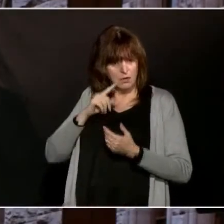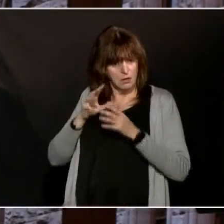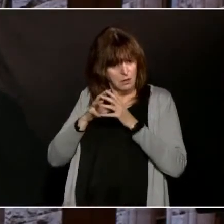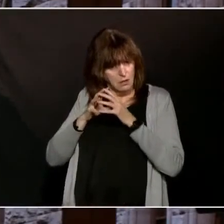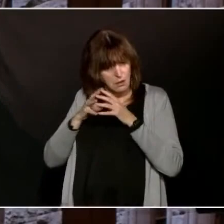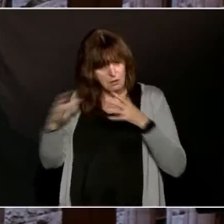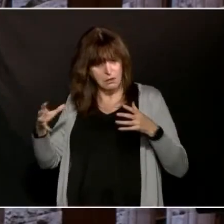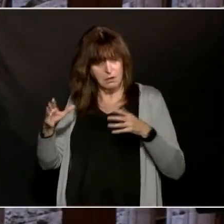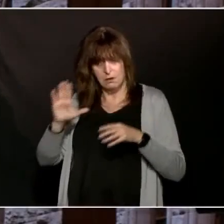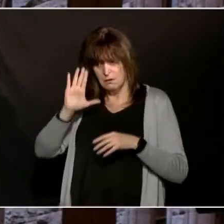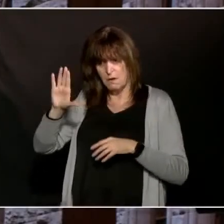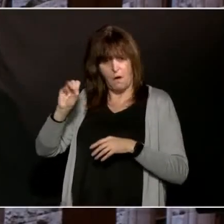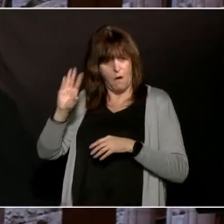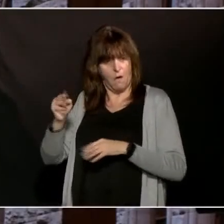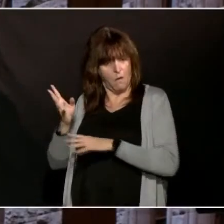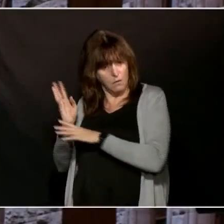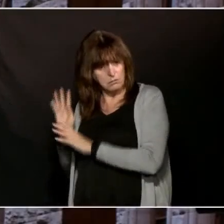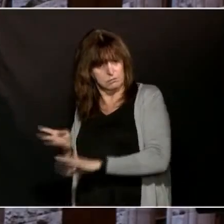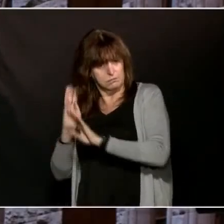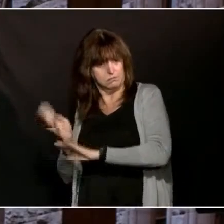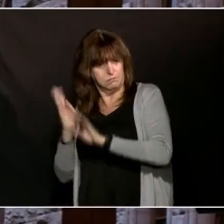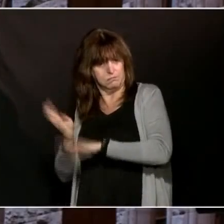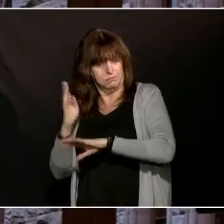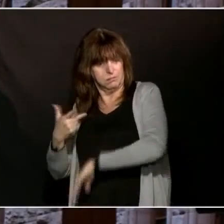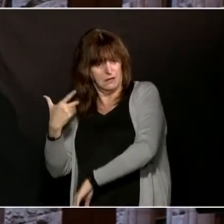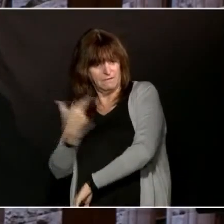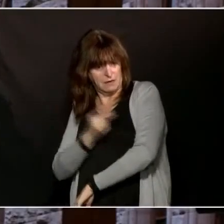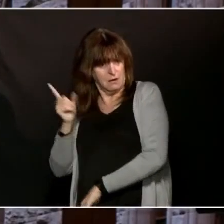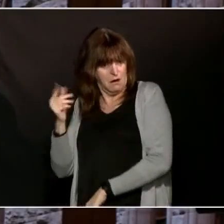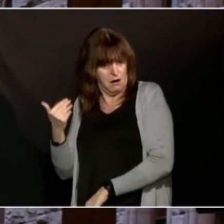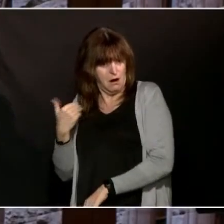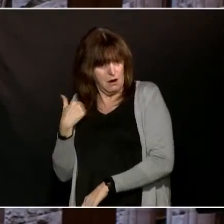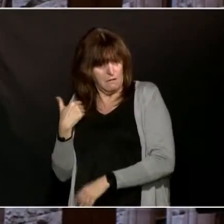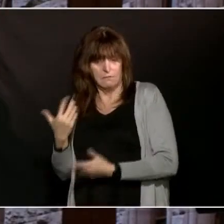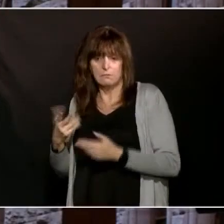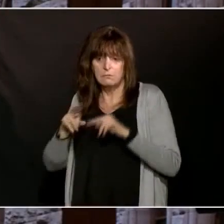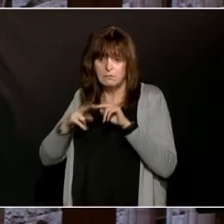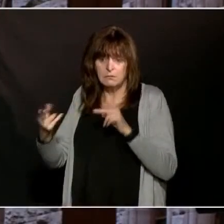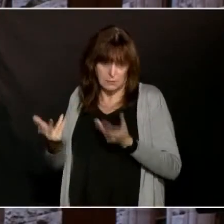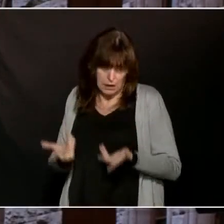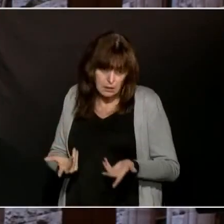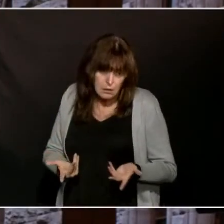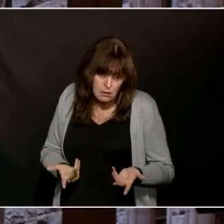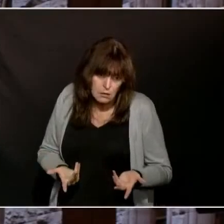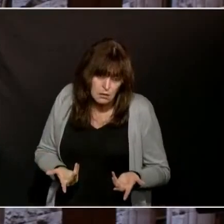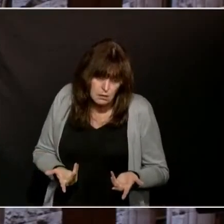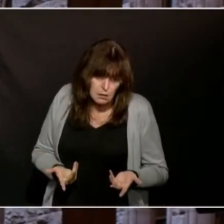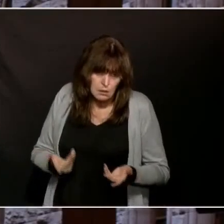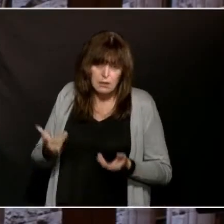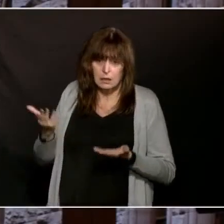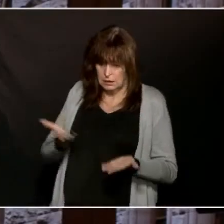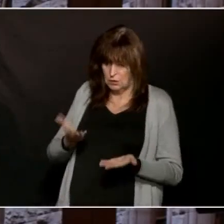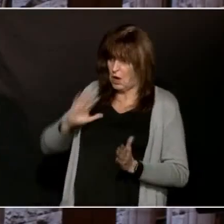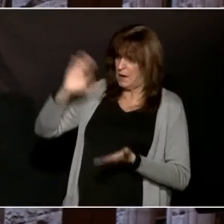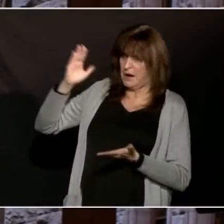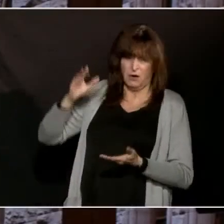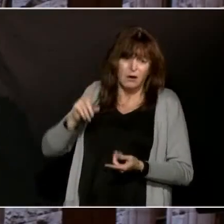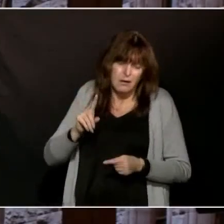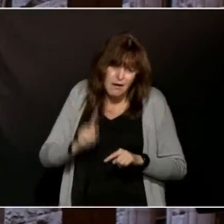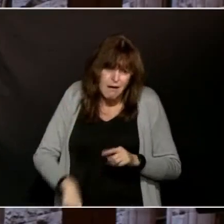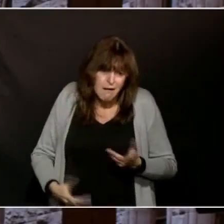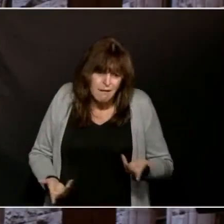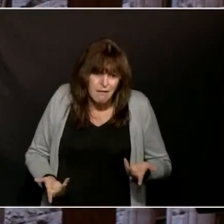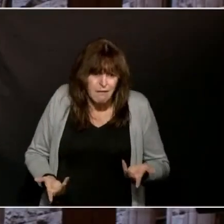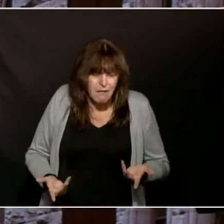So there's other variables that play into their drops in numbers that a little hard to compare with in that light. So, but I think